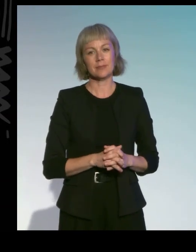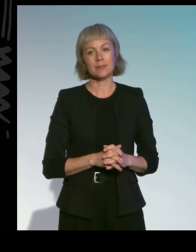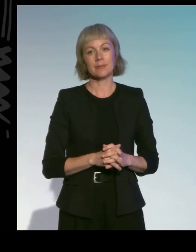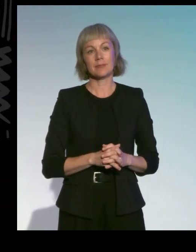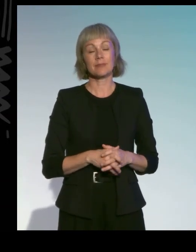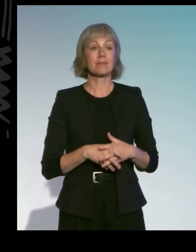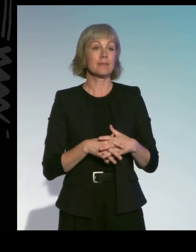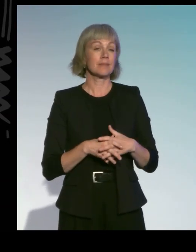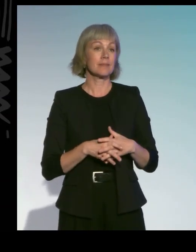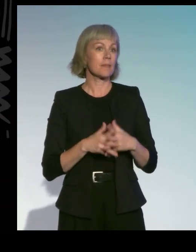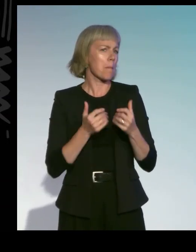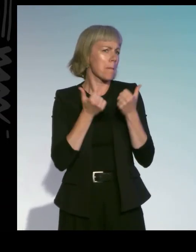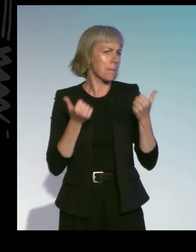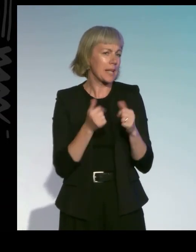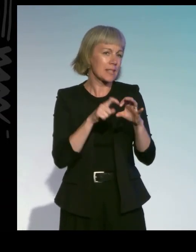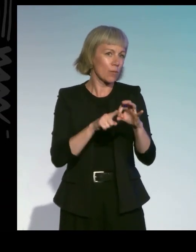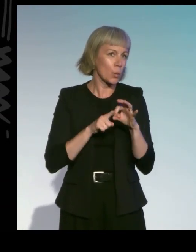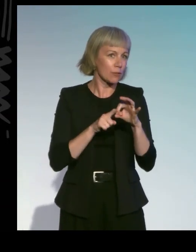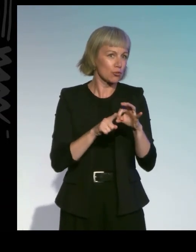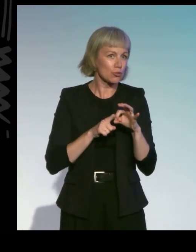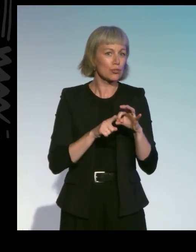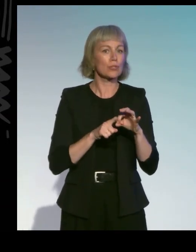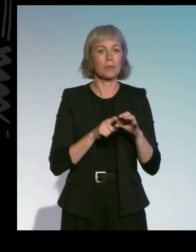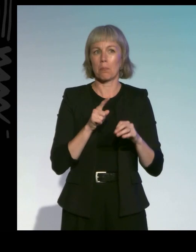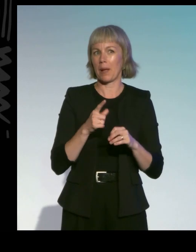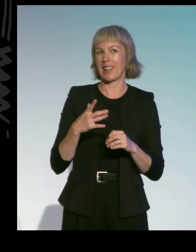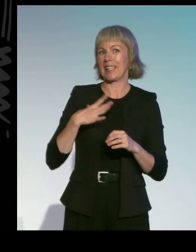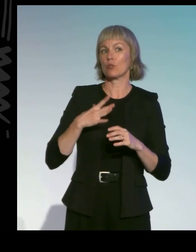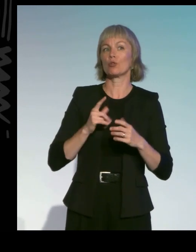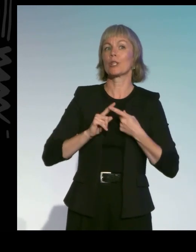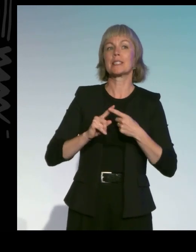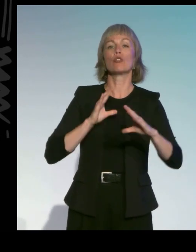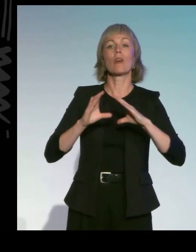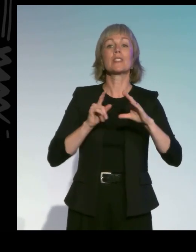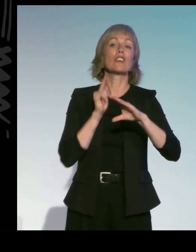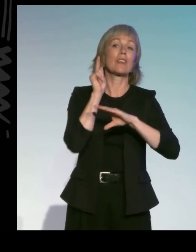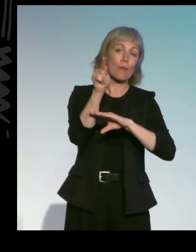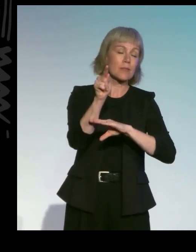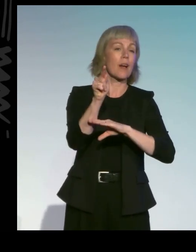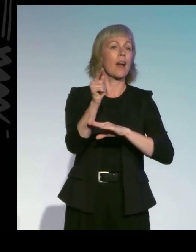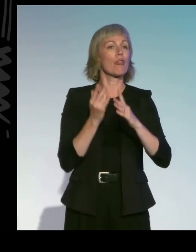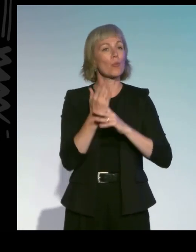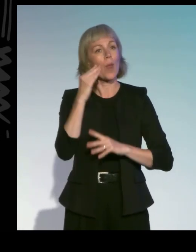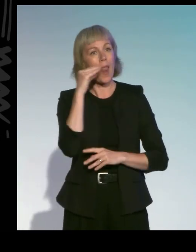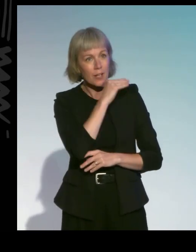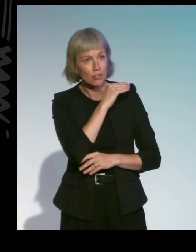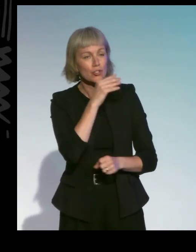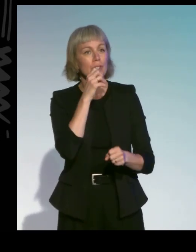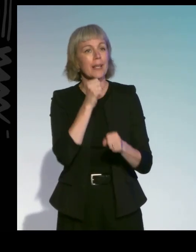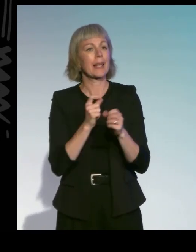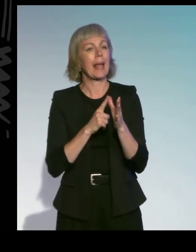Great. Well, we have plenty more questions, but I encourage you to continue this conversation outside over lunch, which will be in the gallery on level